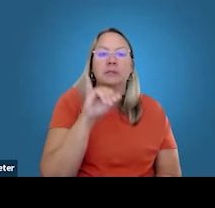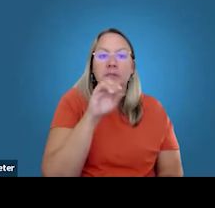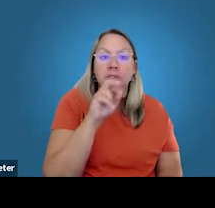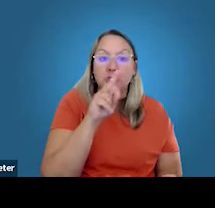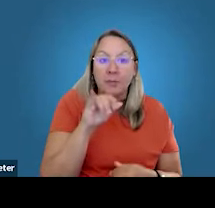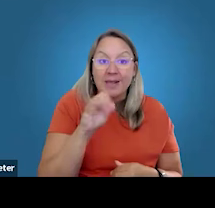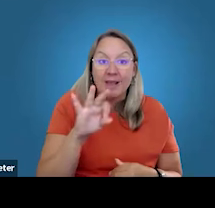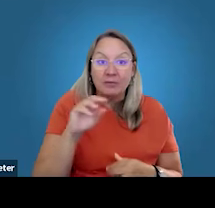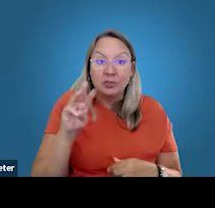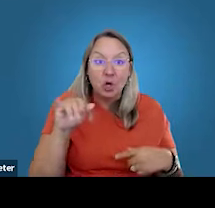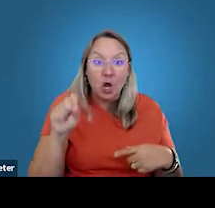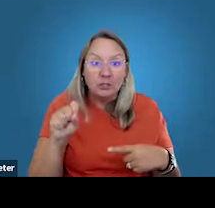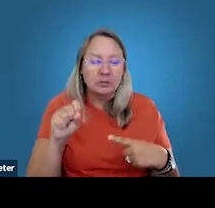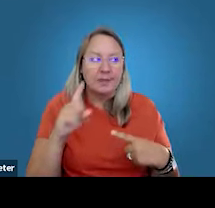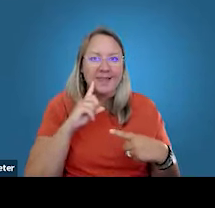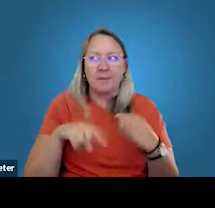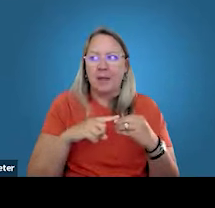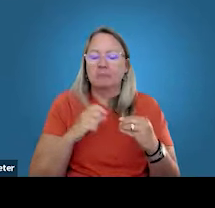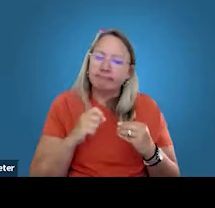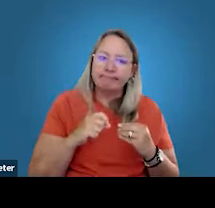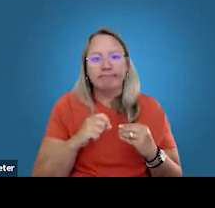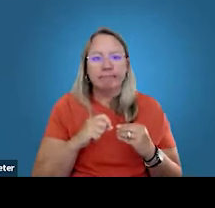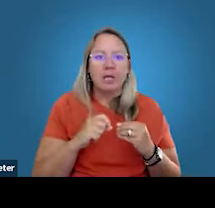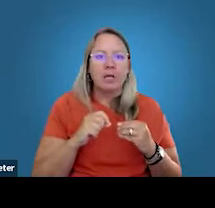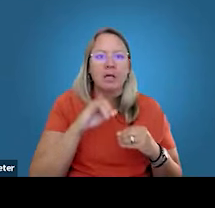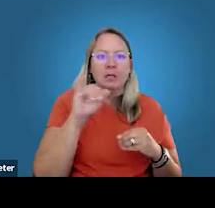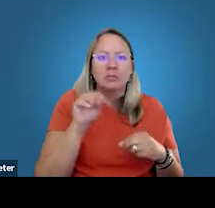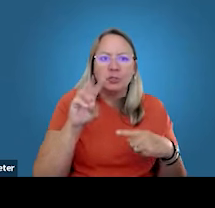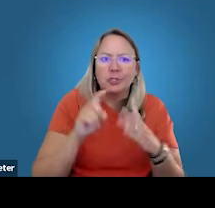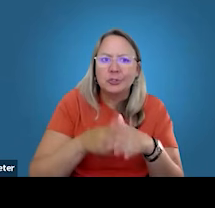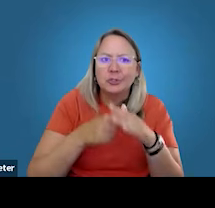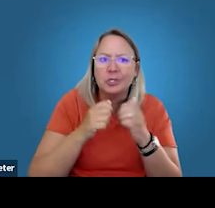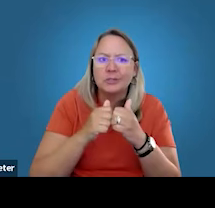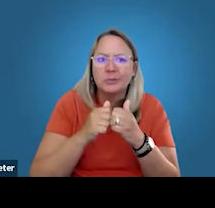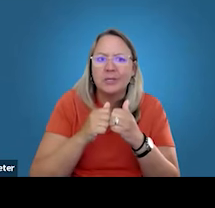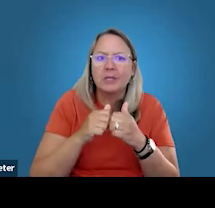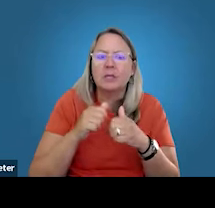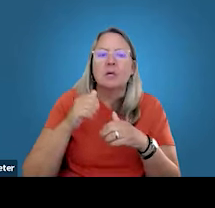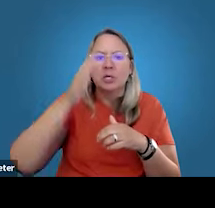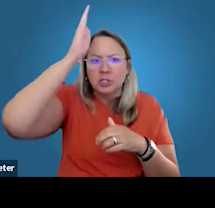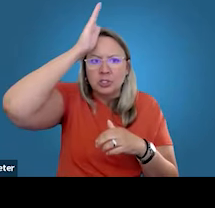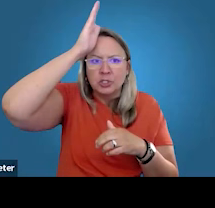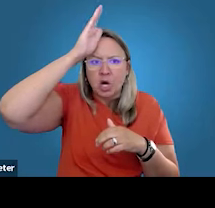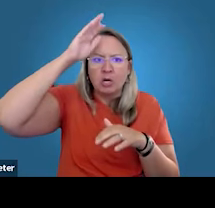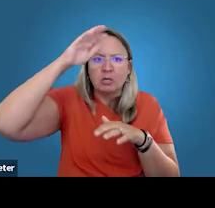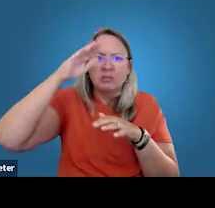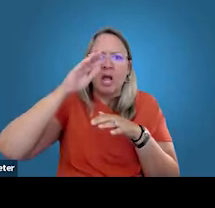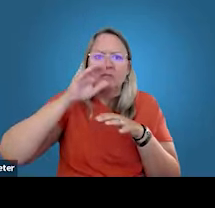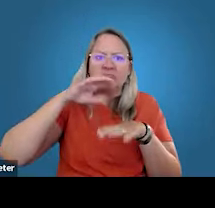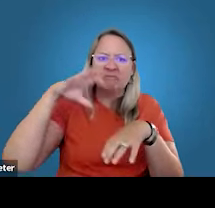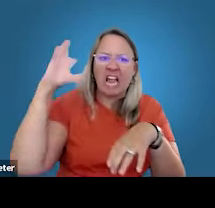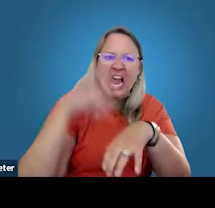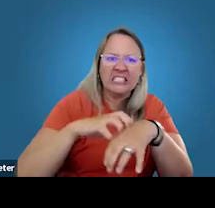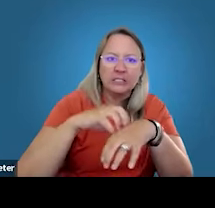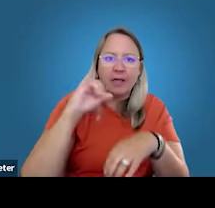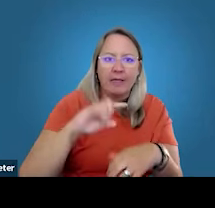seen it for a while, you might be forgiven for thinking that Jaws starts with a shark attack. And actually, Jaws doesn't start with a shark attack.